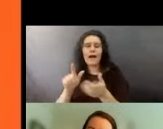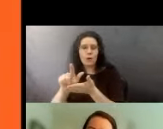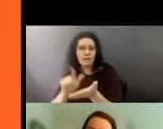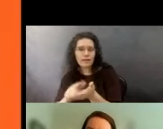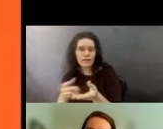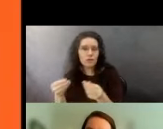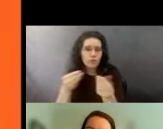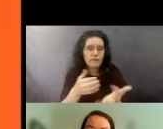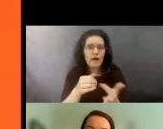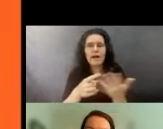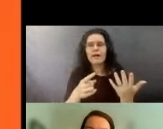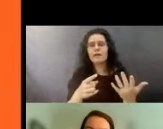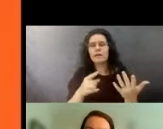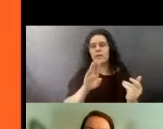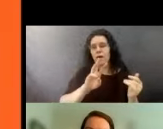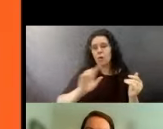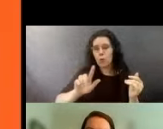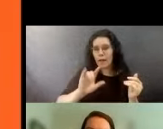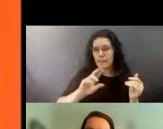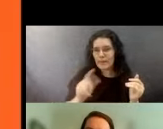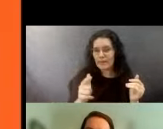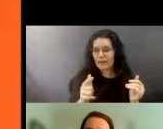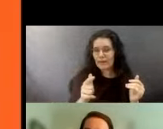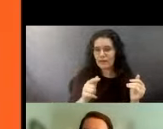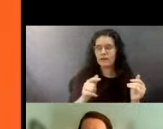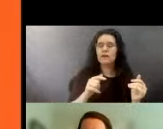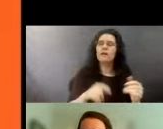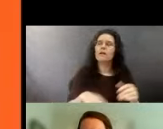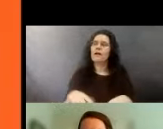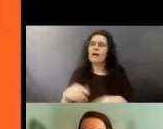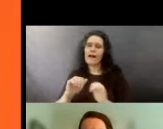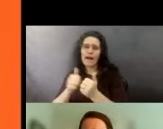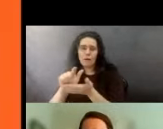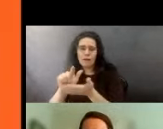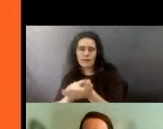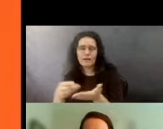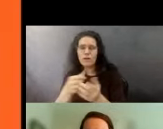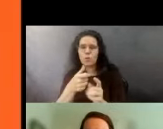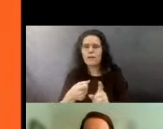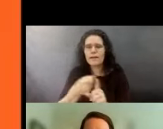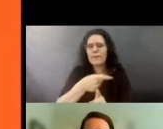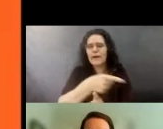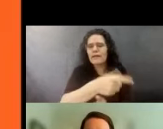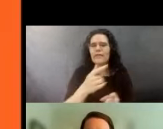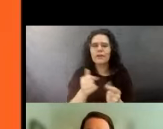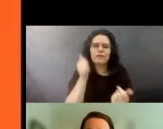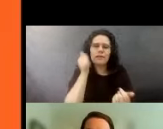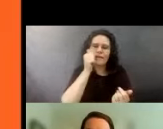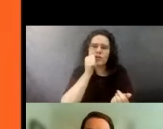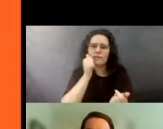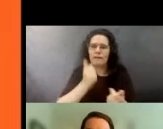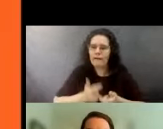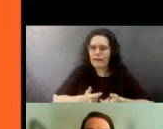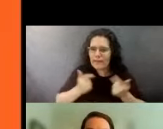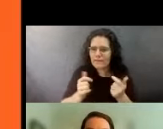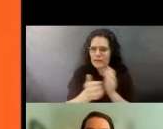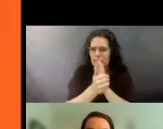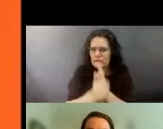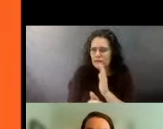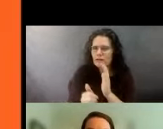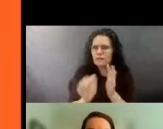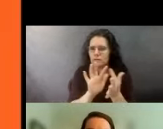impacts disability scales, measuring, say, ability to perform activities of daily living. So specific